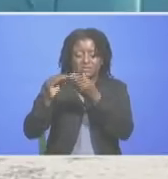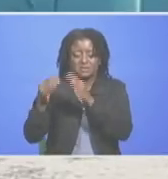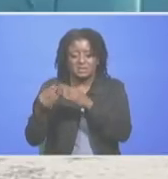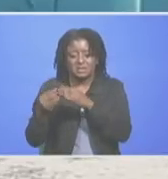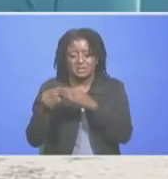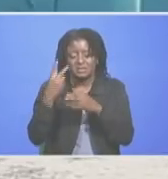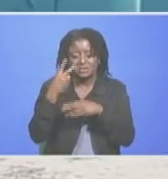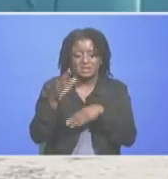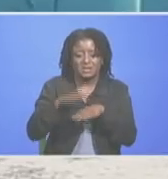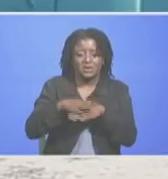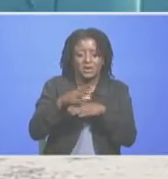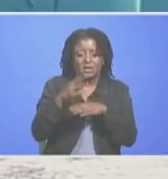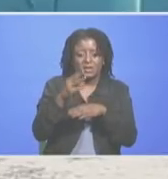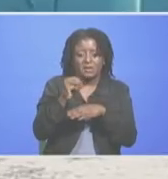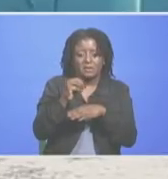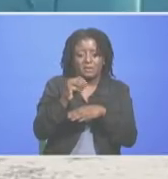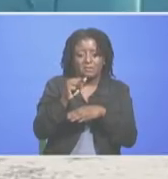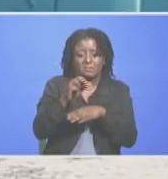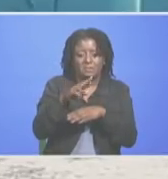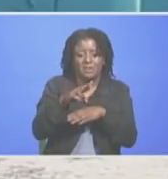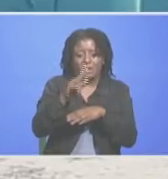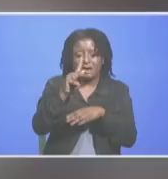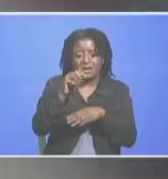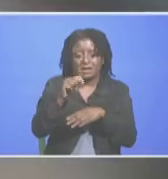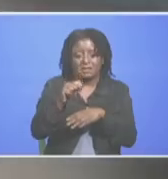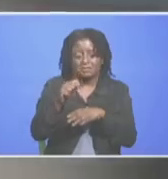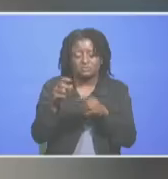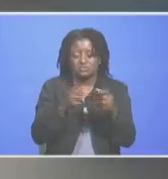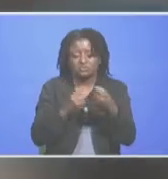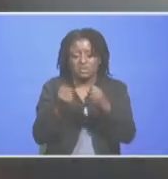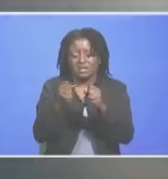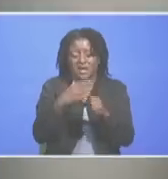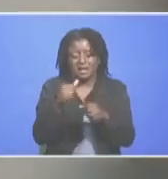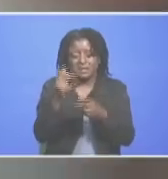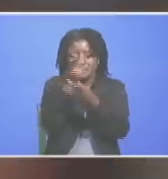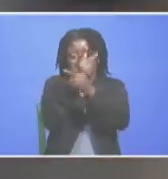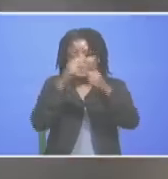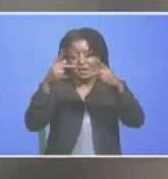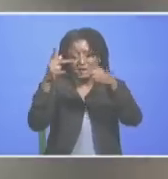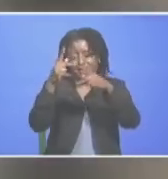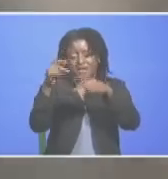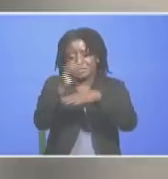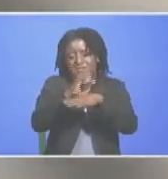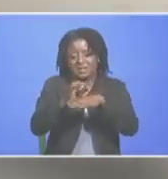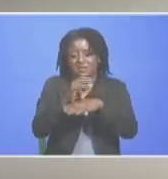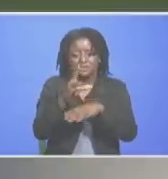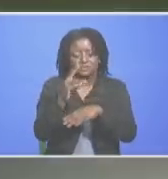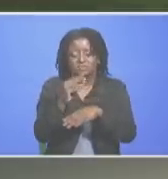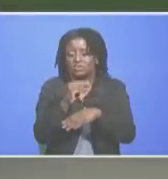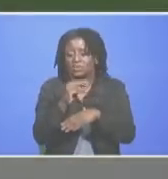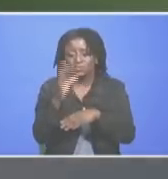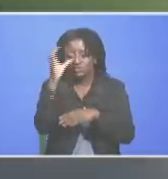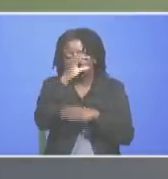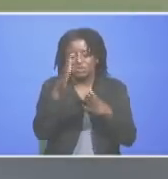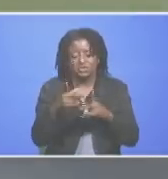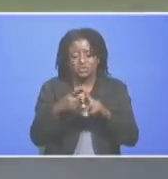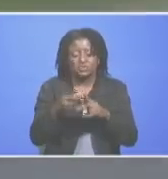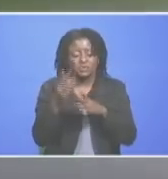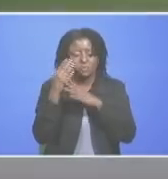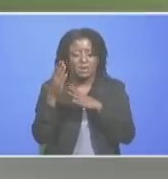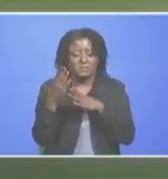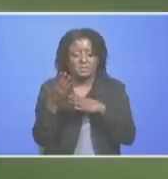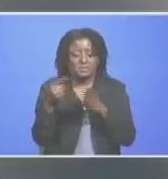Island. While we don't know where he was headed to, he is no stranger to the Bahamas. This summer, he actually appeared as a special